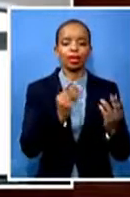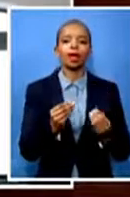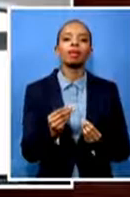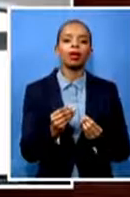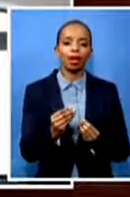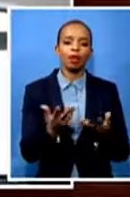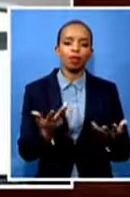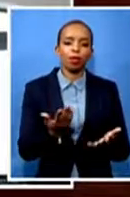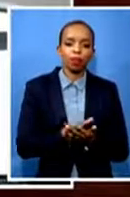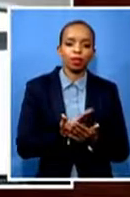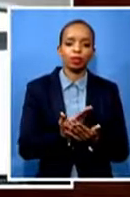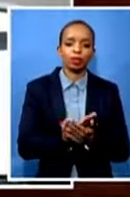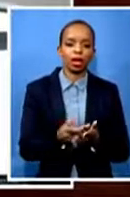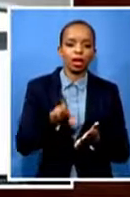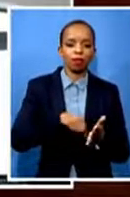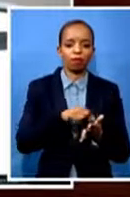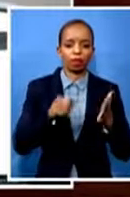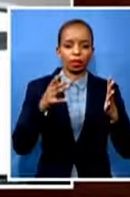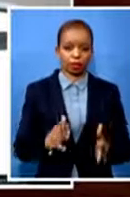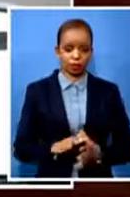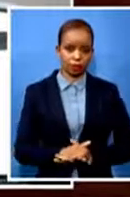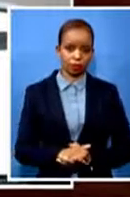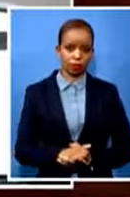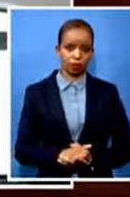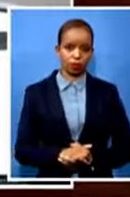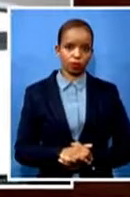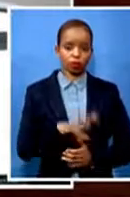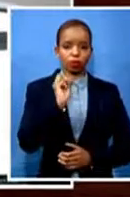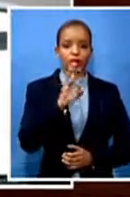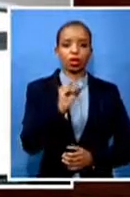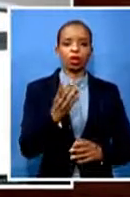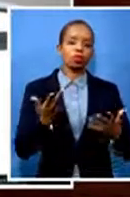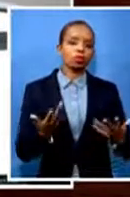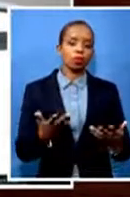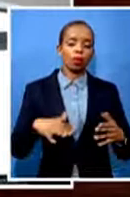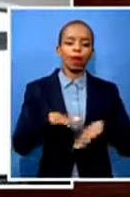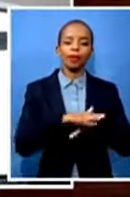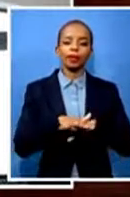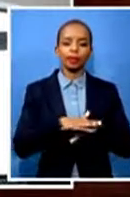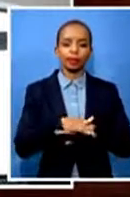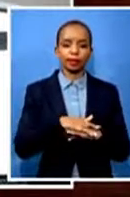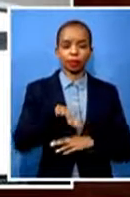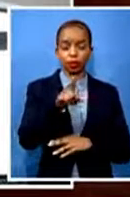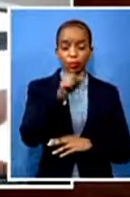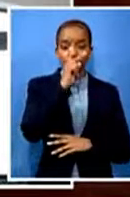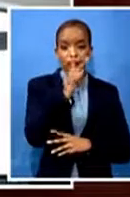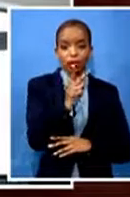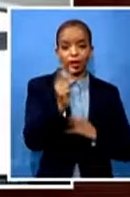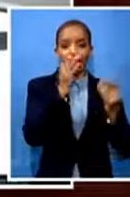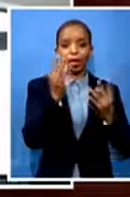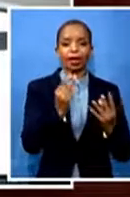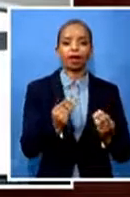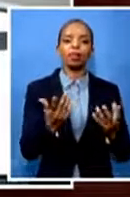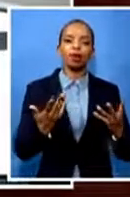basically are looking into the number of voters in the previous elections, in this case,